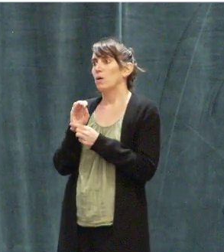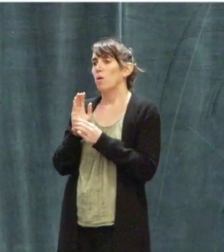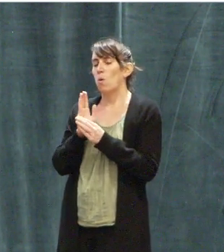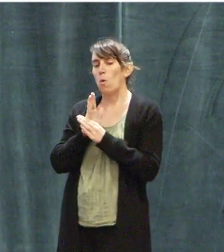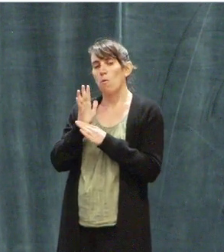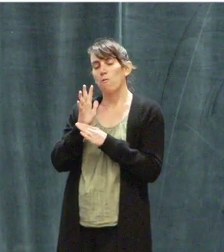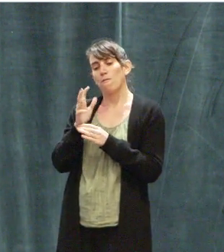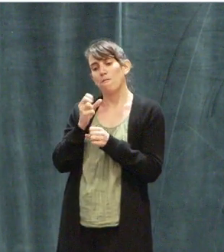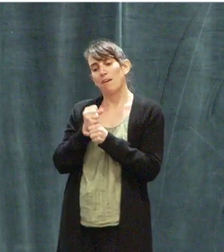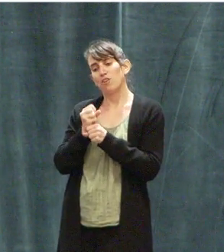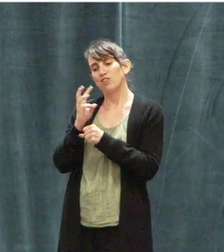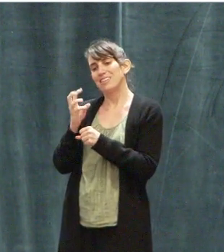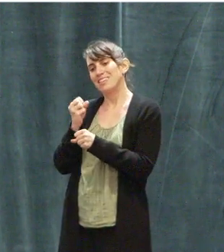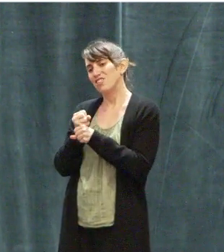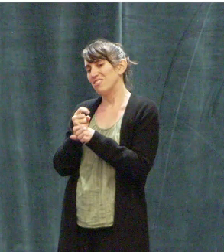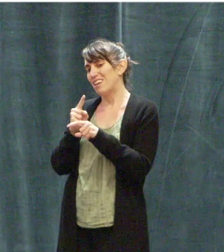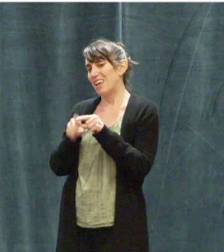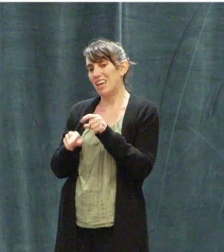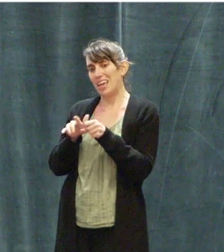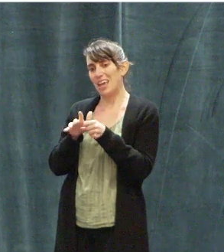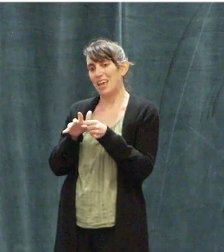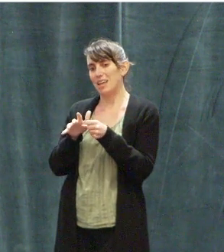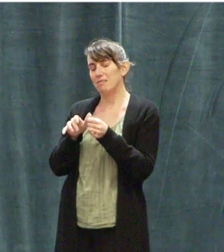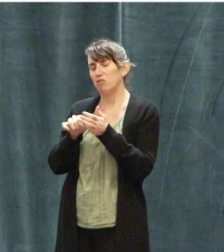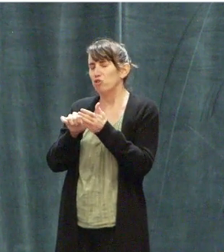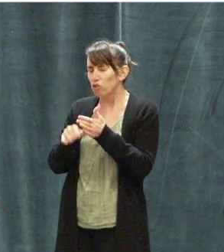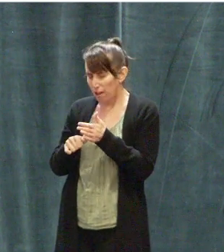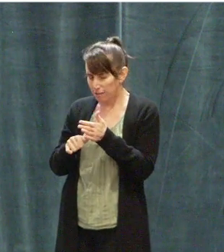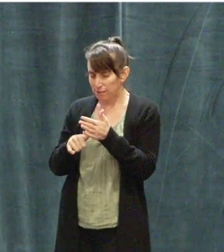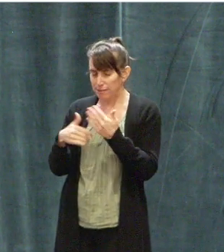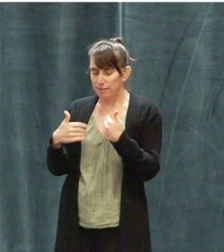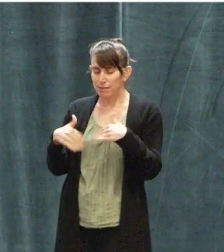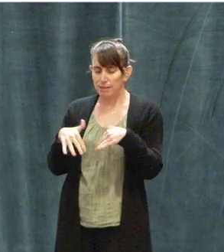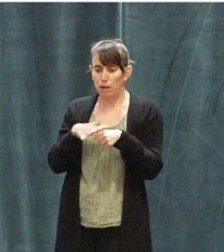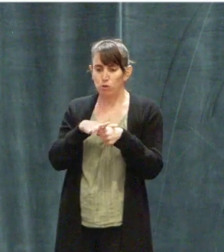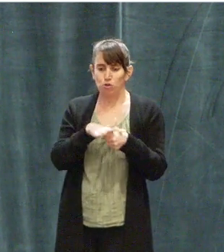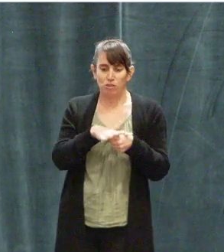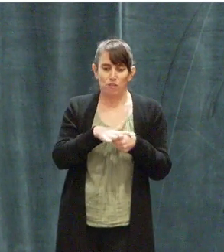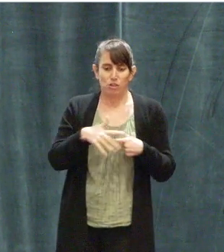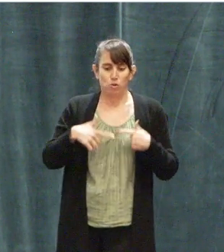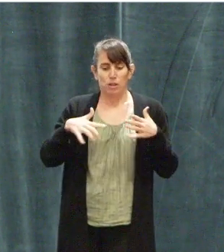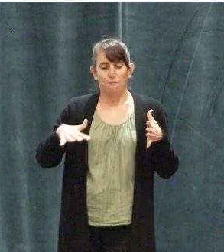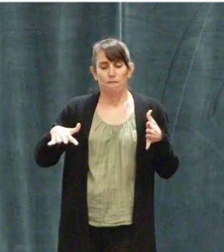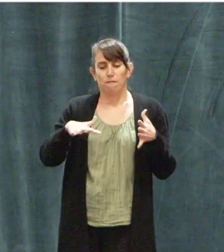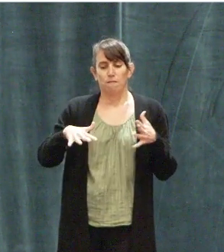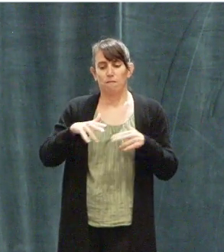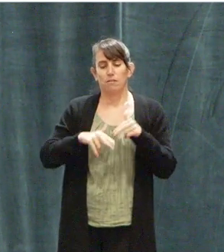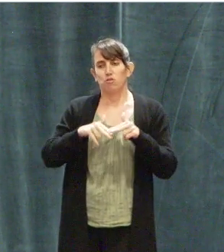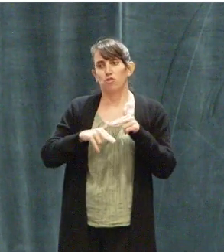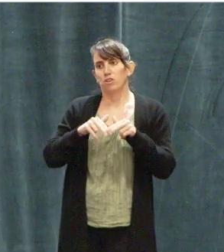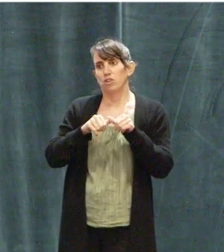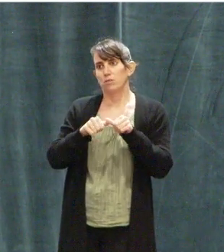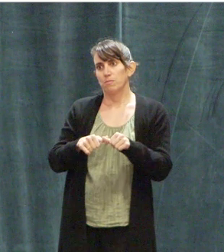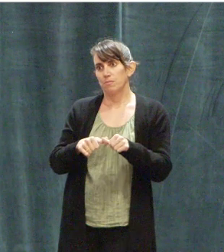5-6 years, I just can't stress how stressful it's been to live amongst this, okay?